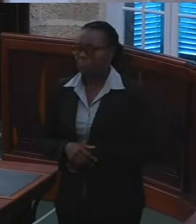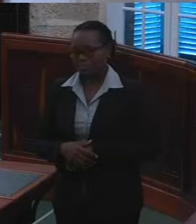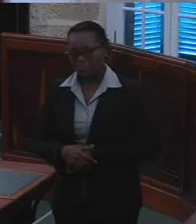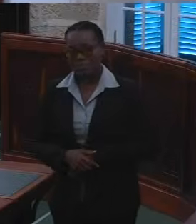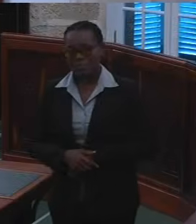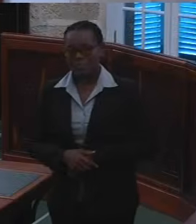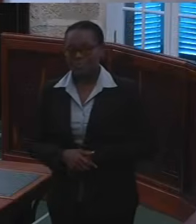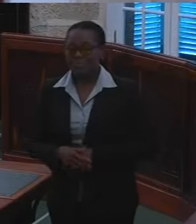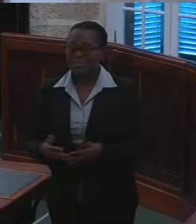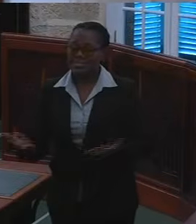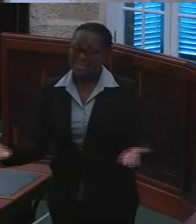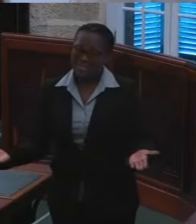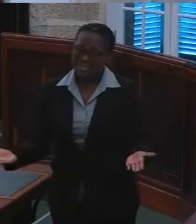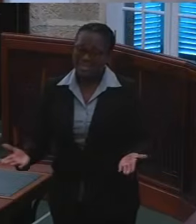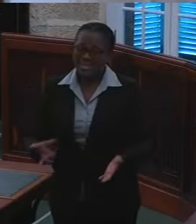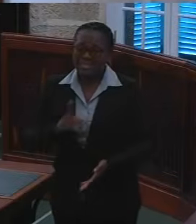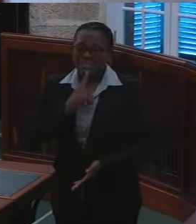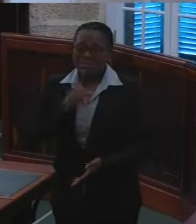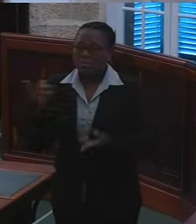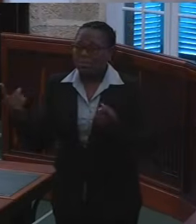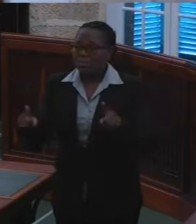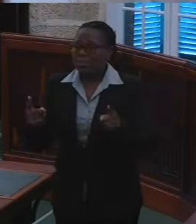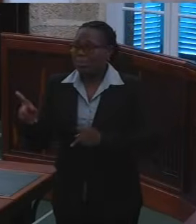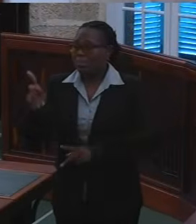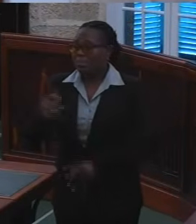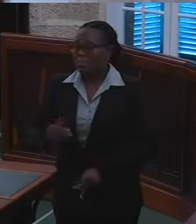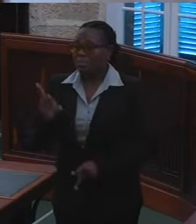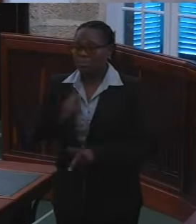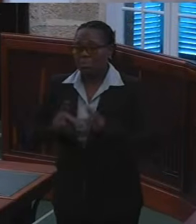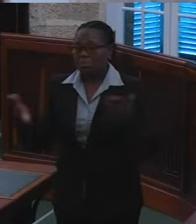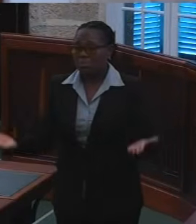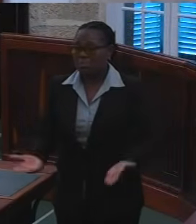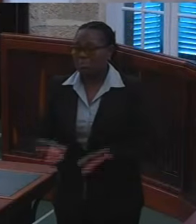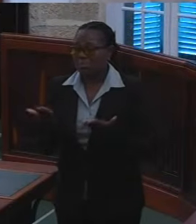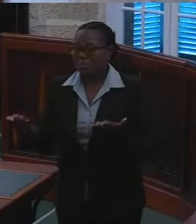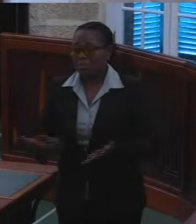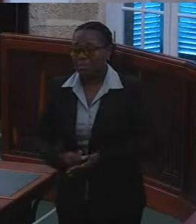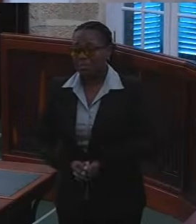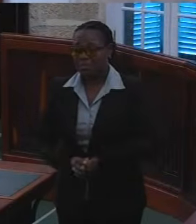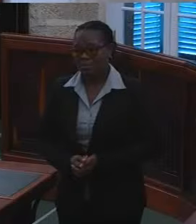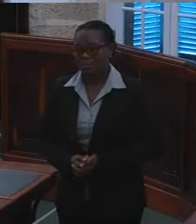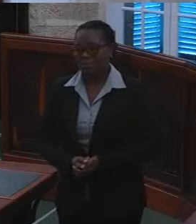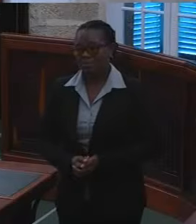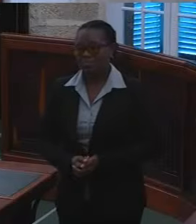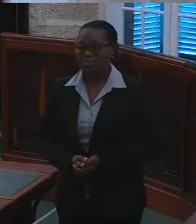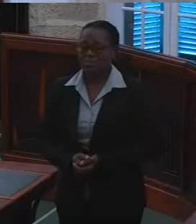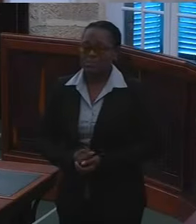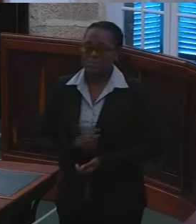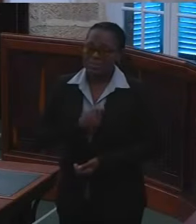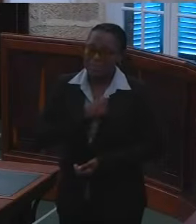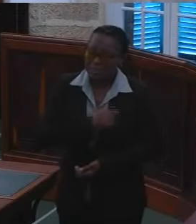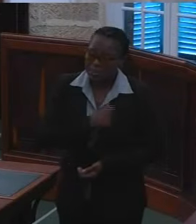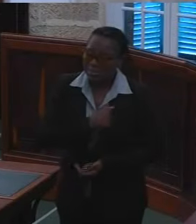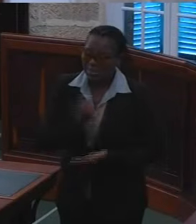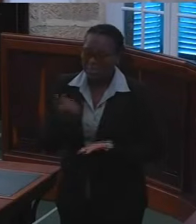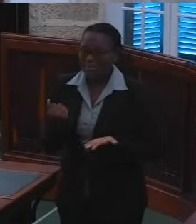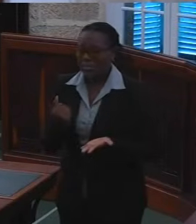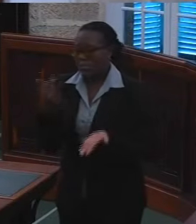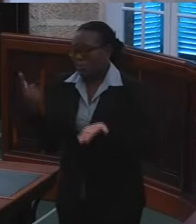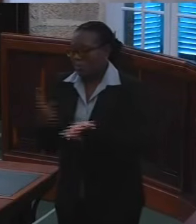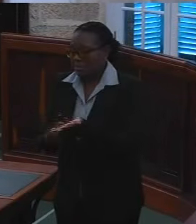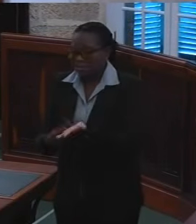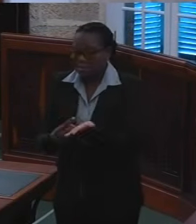realities of the elderly in this country. It's unfortunate that I'm having this conversation, and emotionally so, because we should be